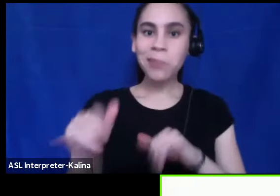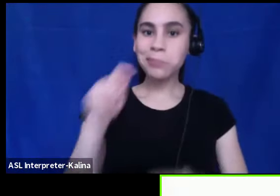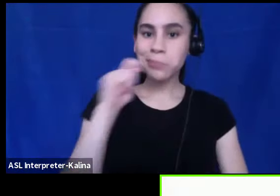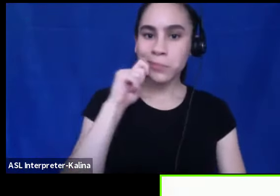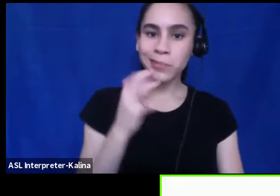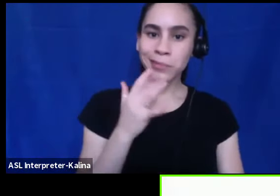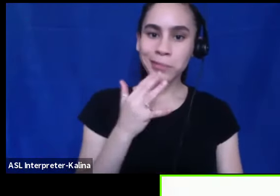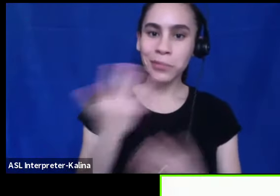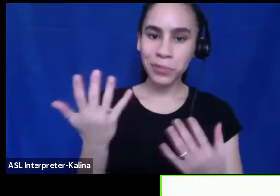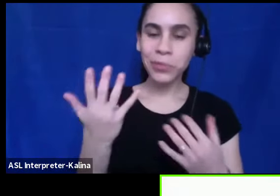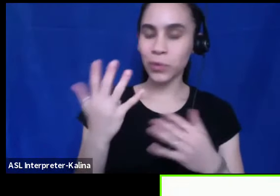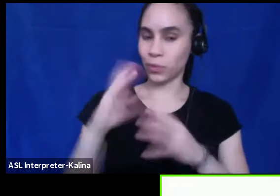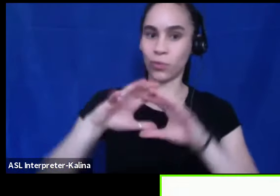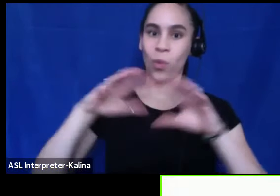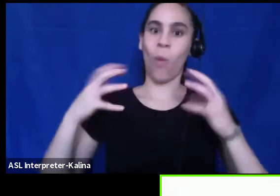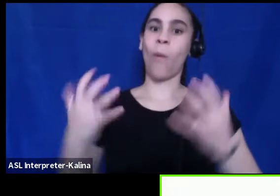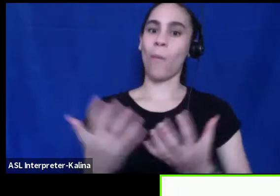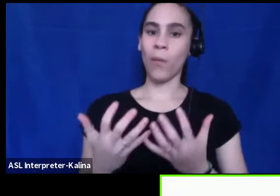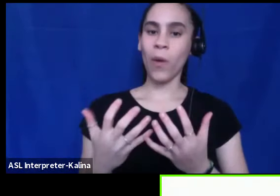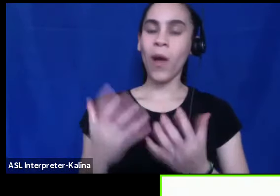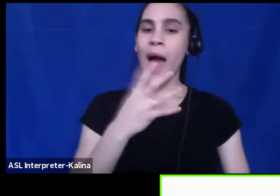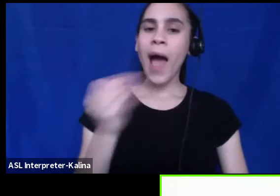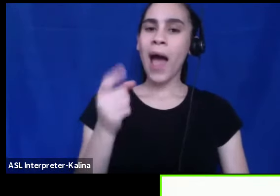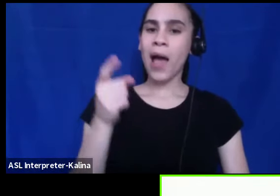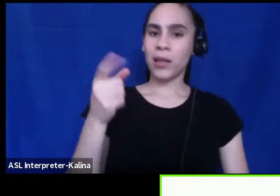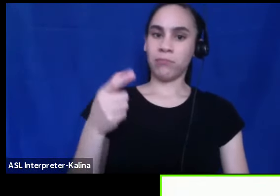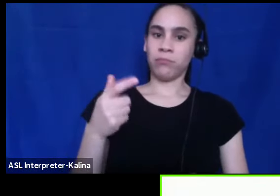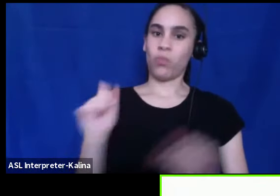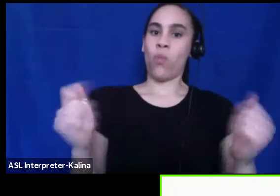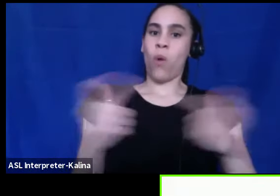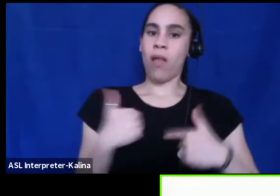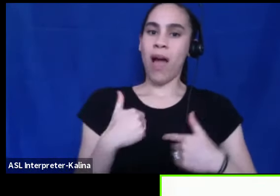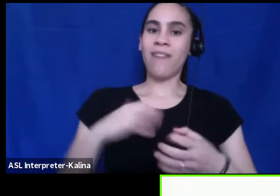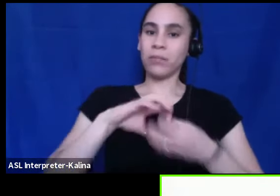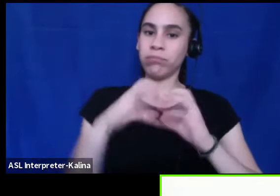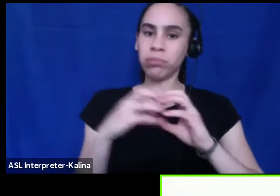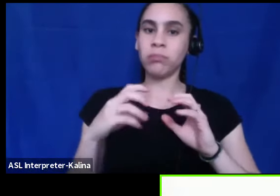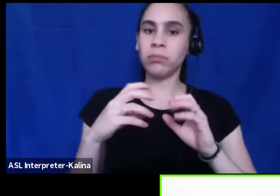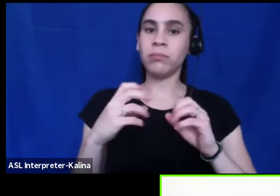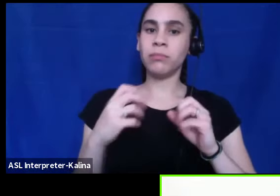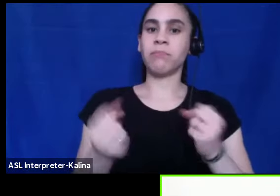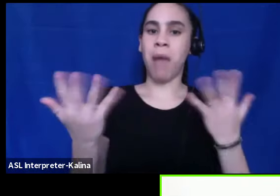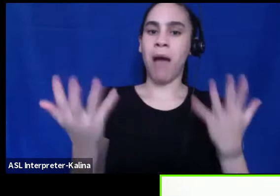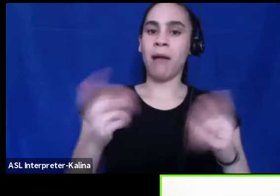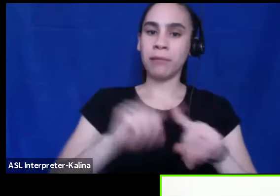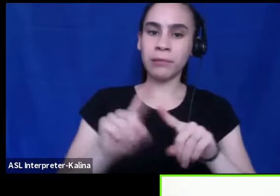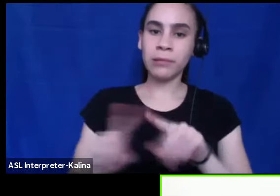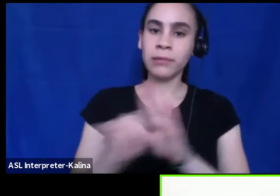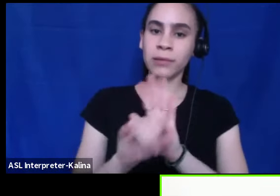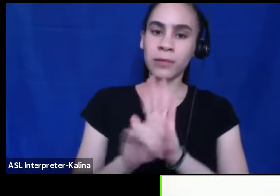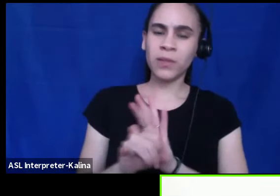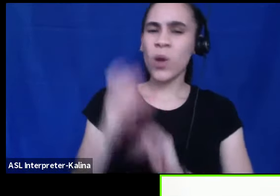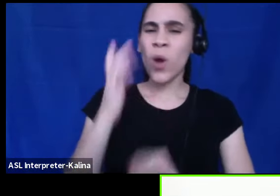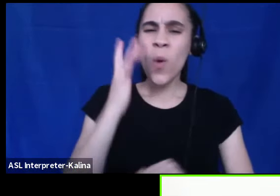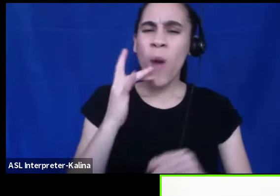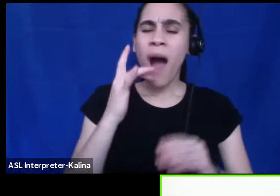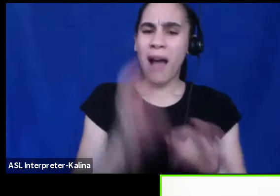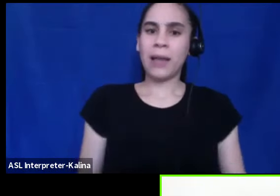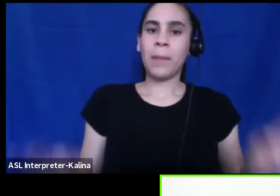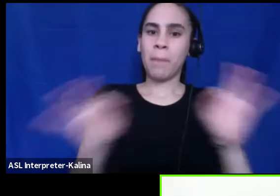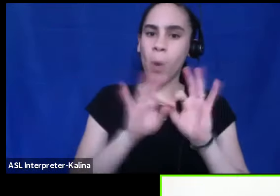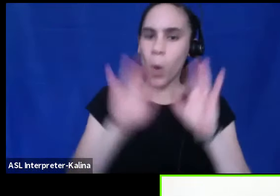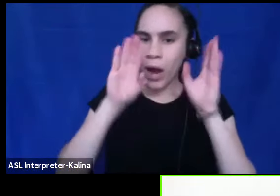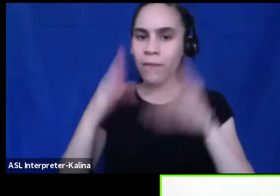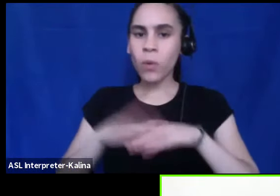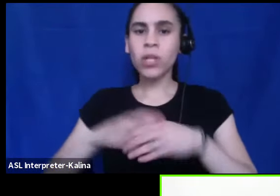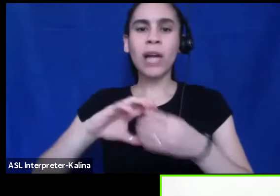hold intersectional identities as well. Yeah, why is it so important to focus on intersectionality when we're talking about disability,